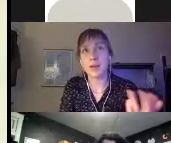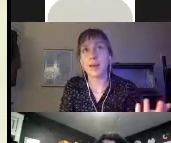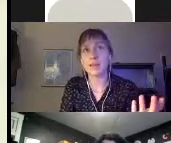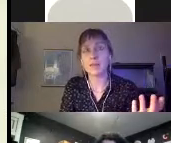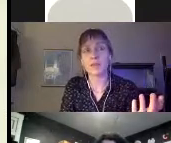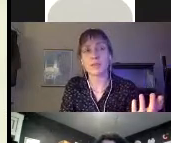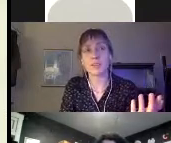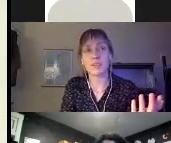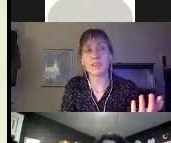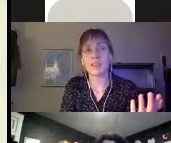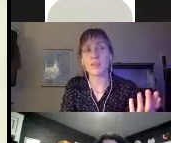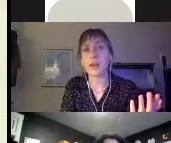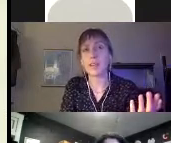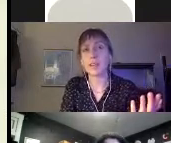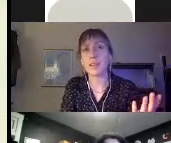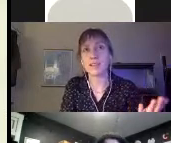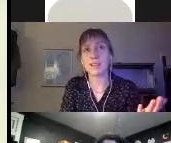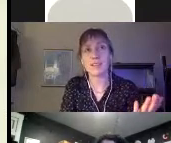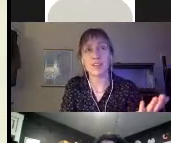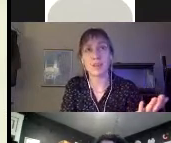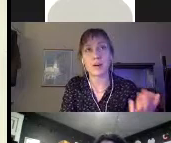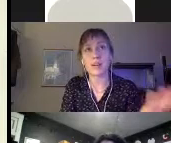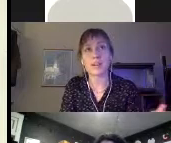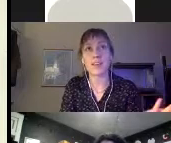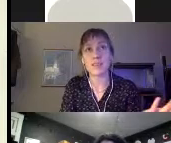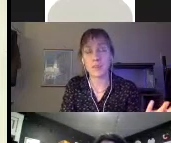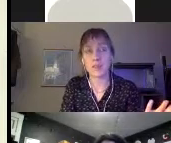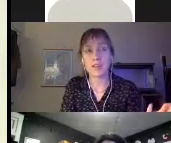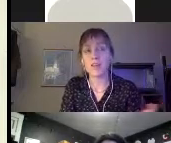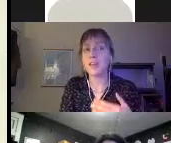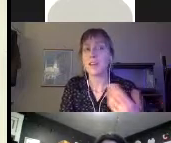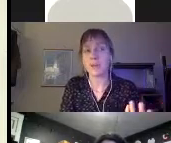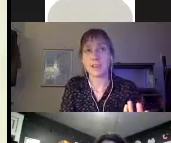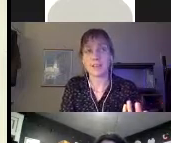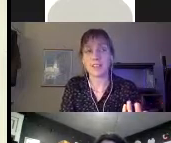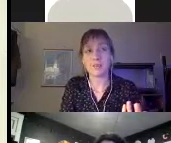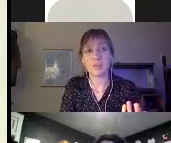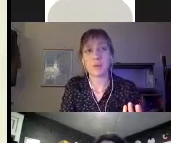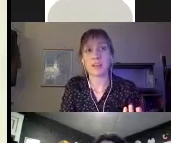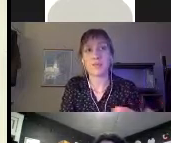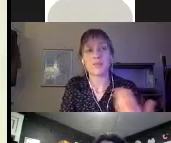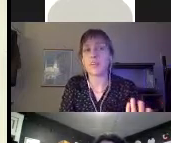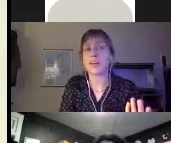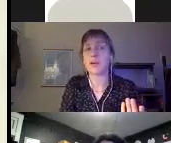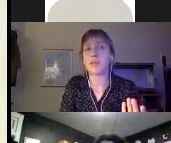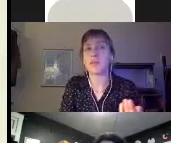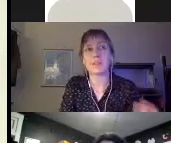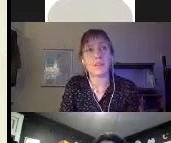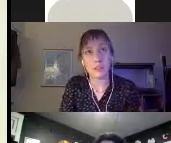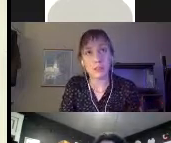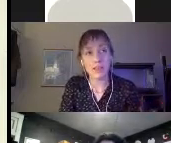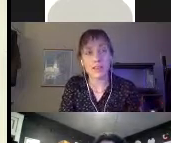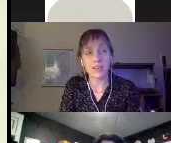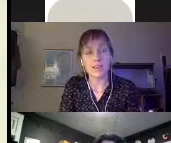the path. There's been discussions to take the path that exists into Shenley Park at the end of Beacon and make it accessible to bikes. We've heard a lot about bikes